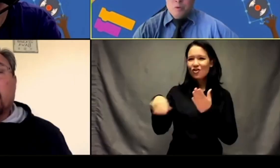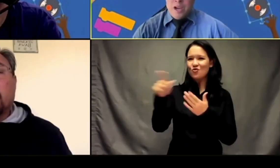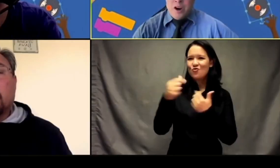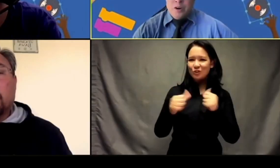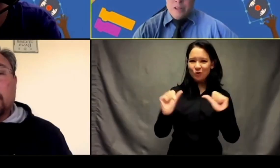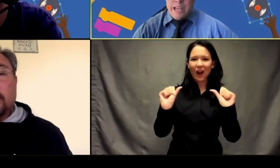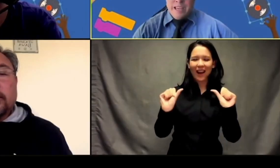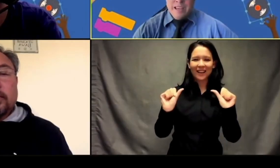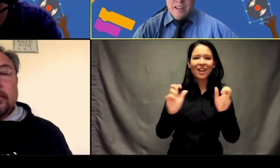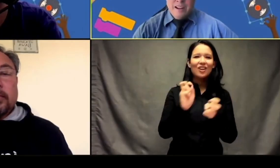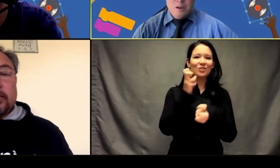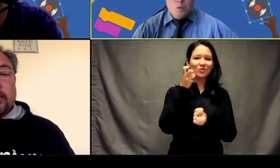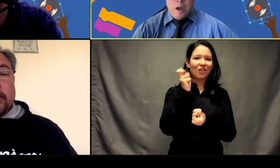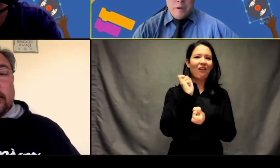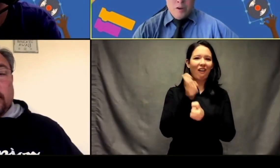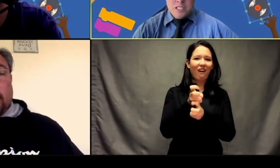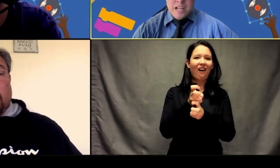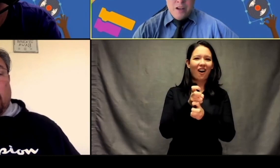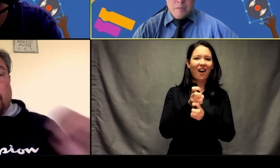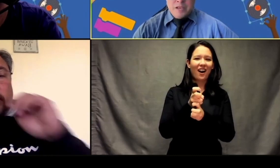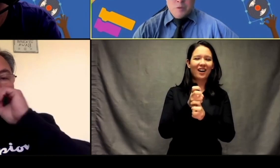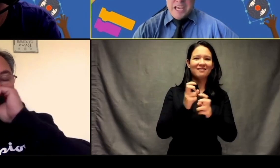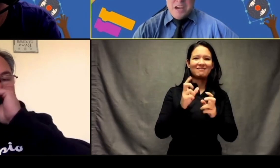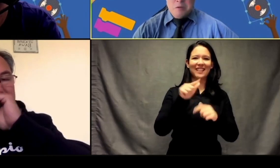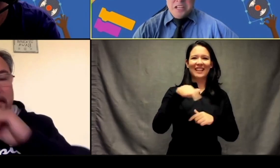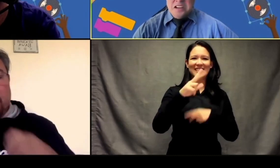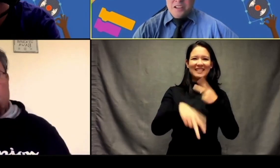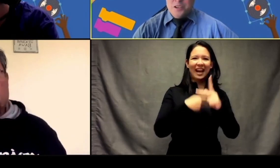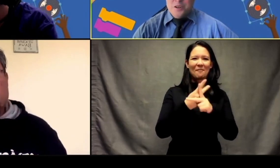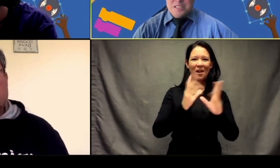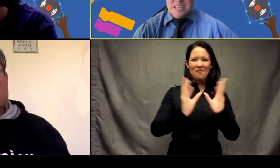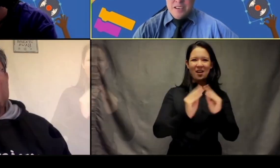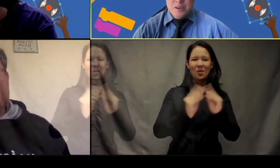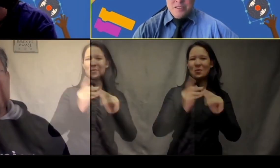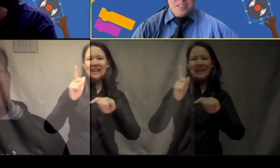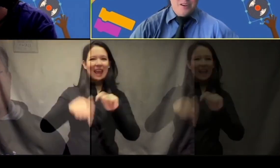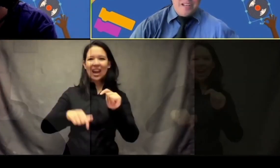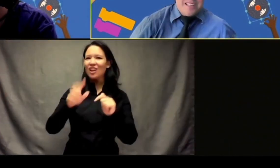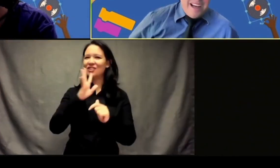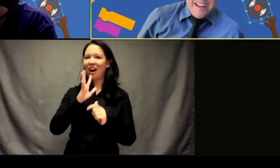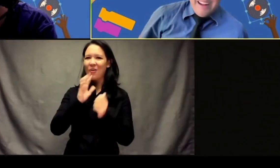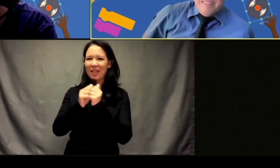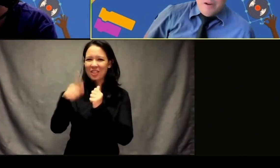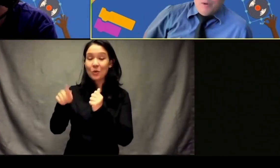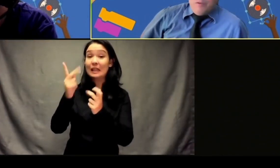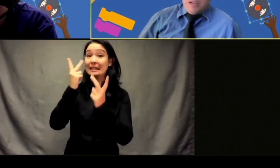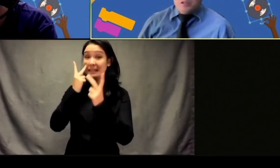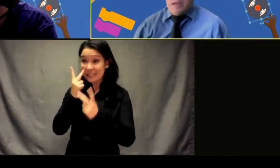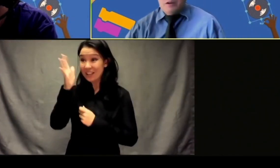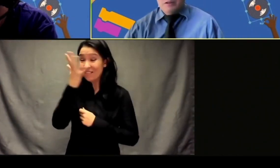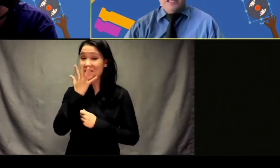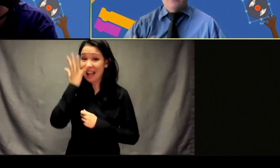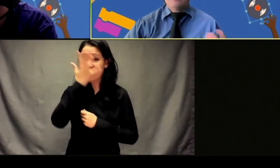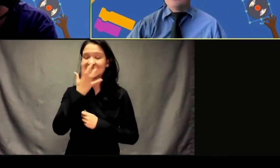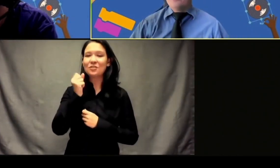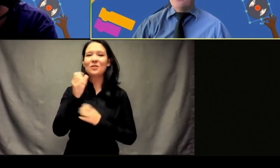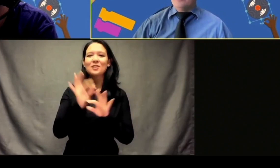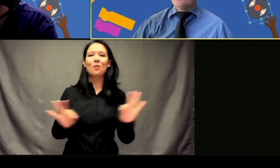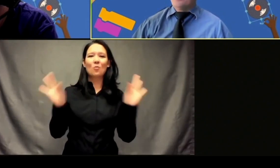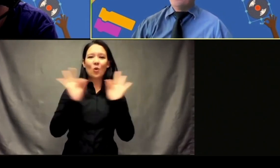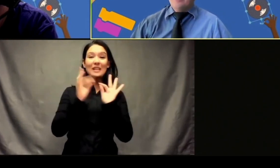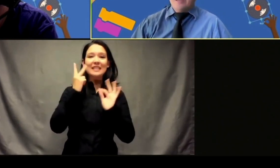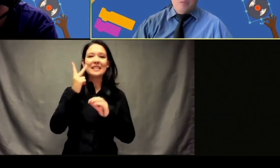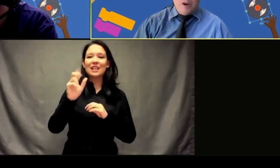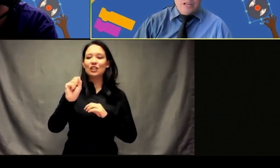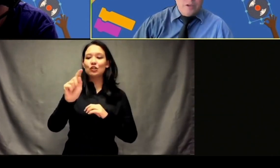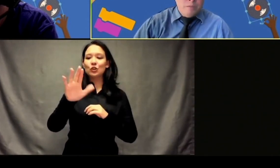hard when we are on a webinar style because we can't really talk to you or see you. So it's very important for us to be able to see on studio what